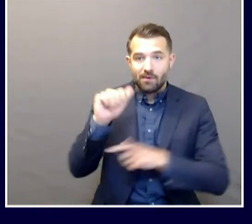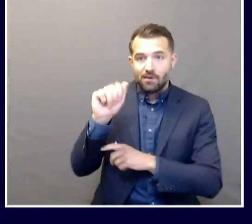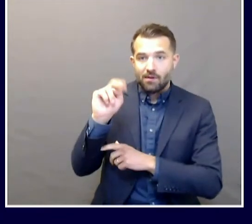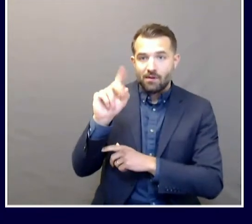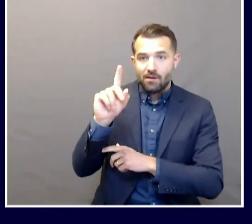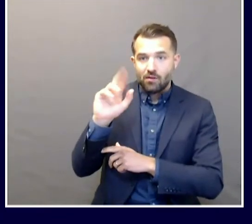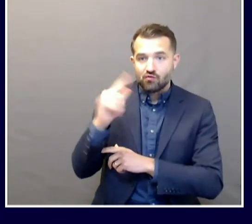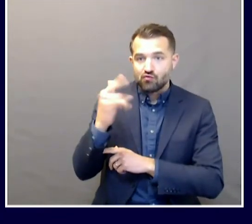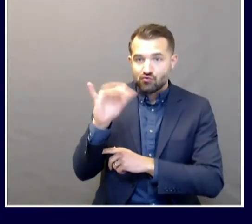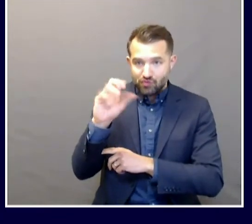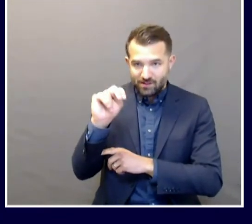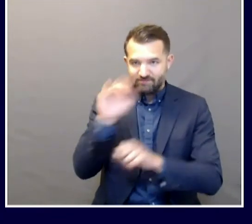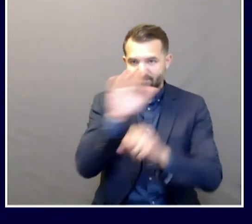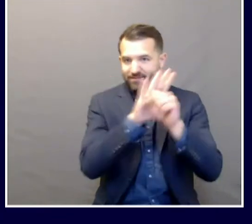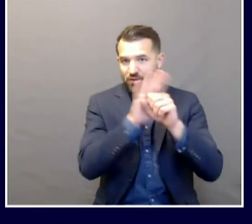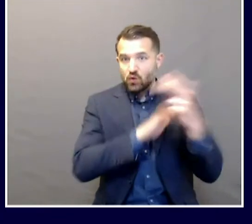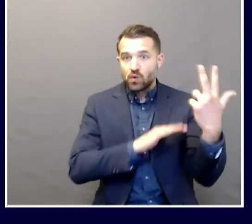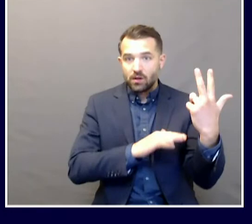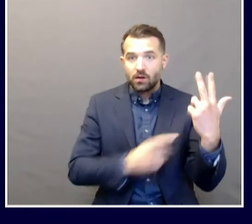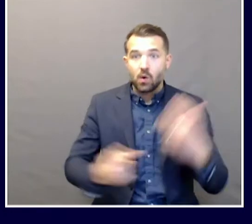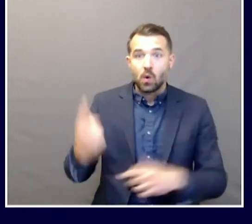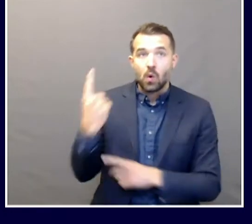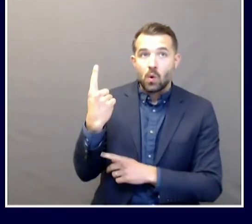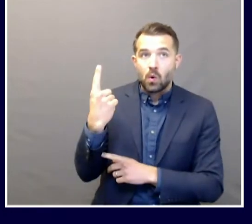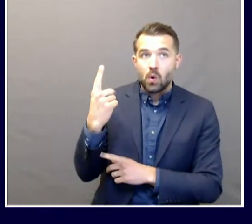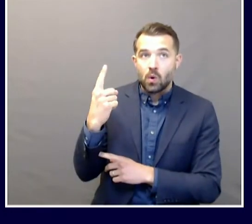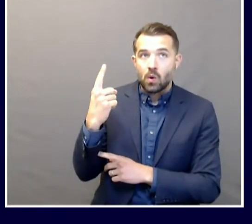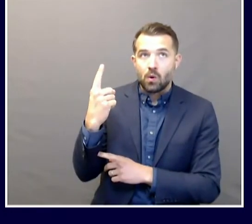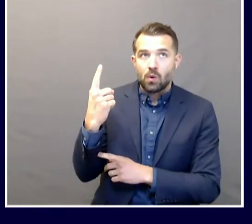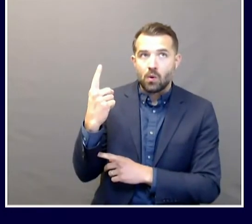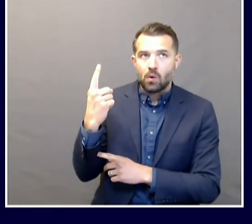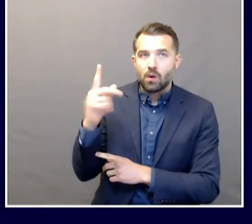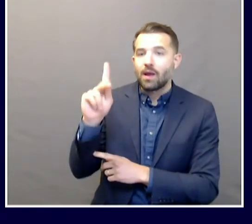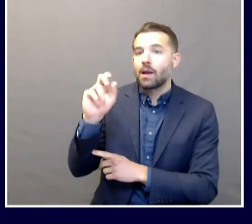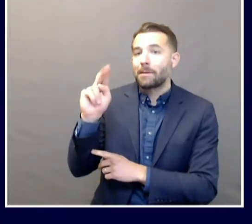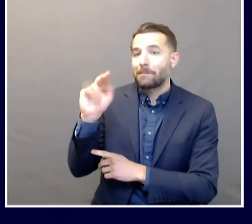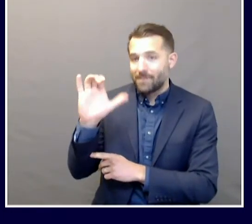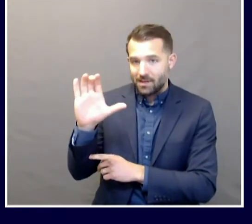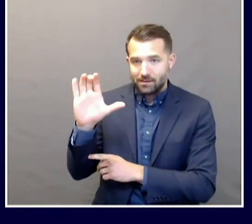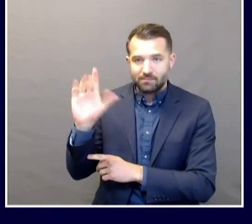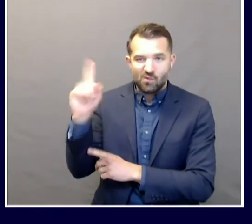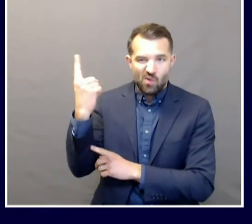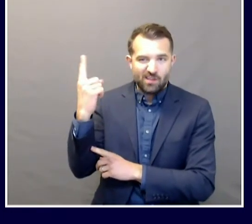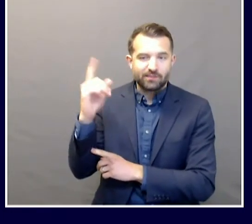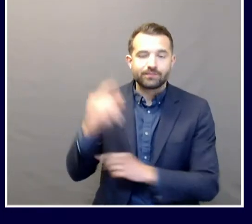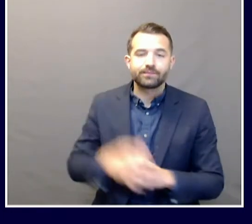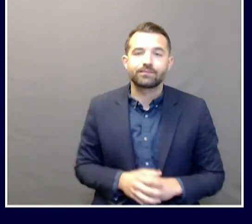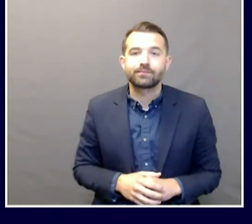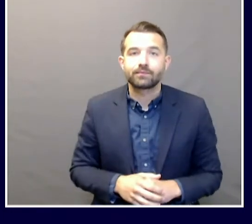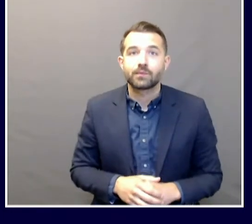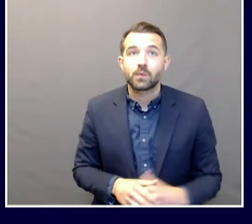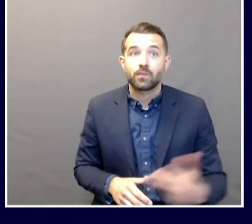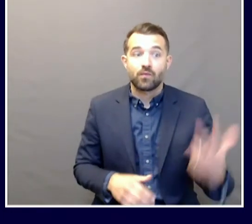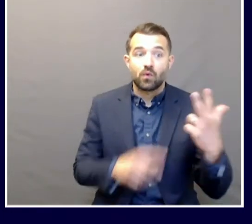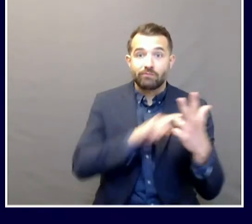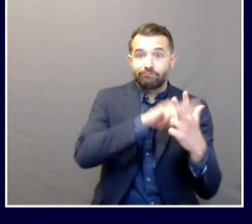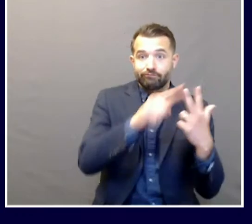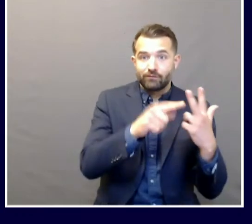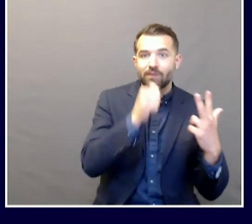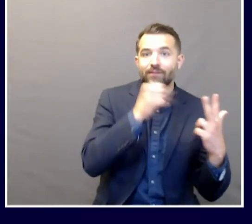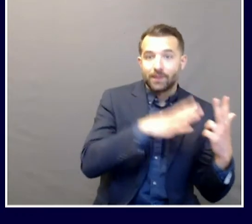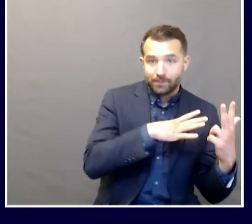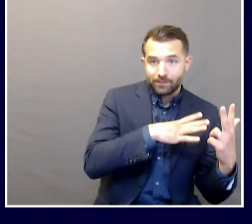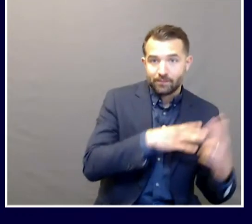of Kennebec County. 3 of them were women, and 1 was a man. 1 was someone in their